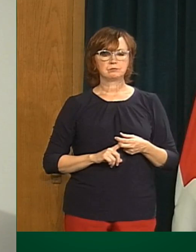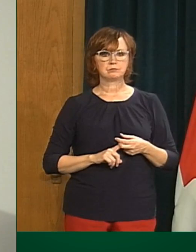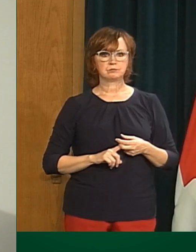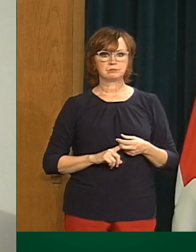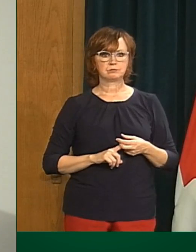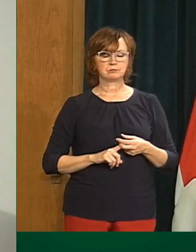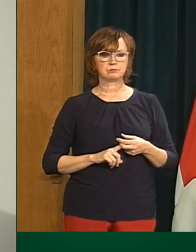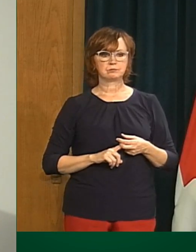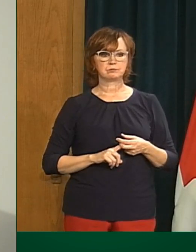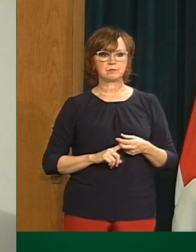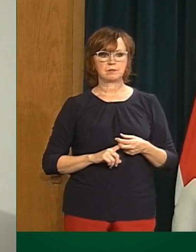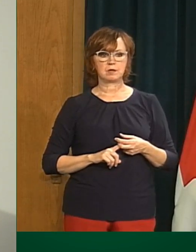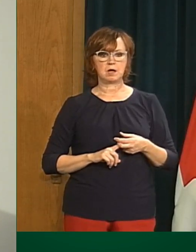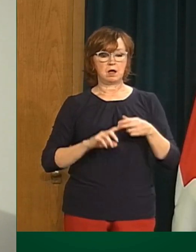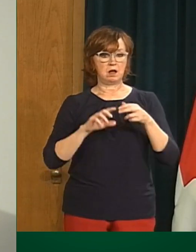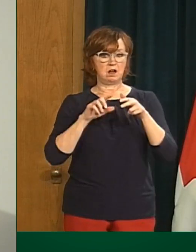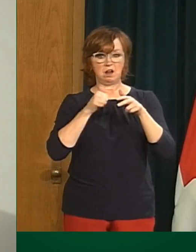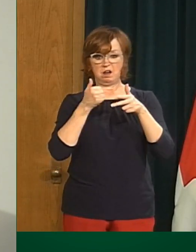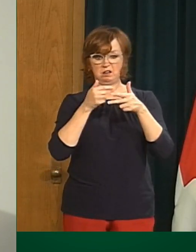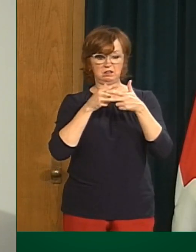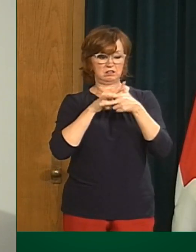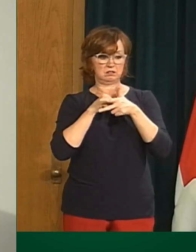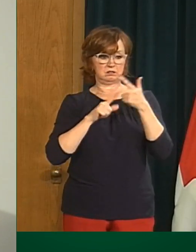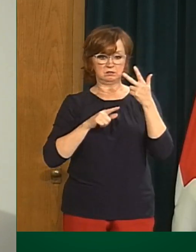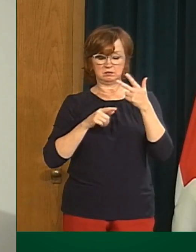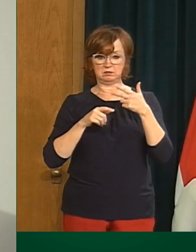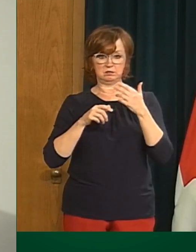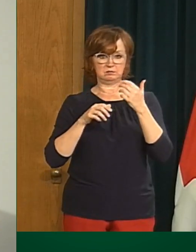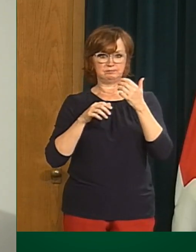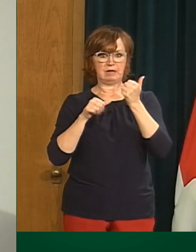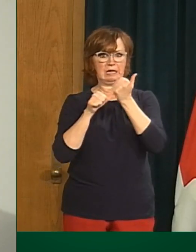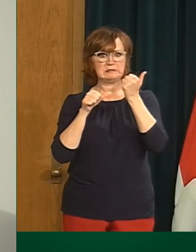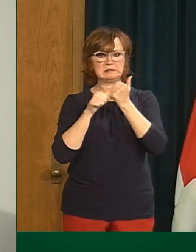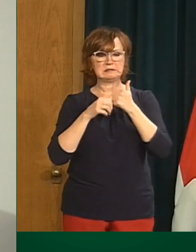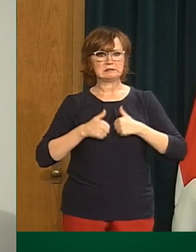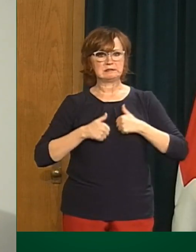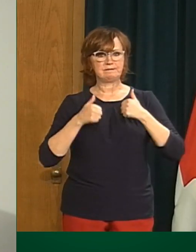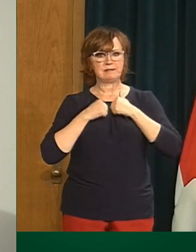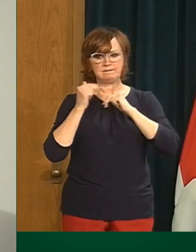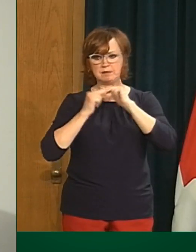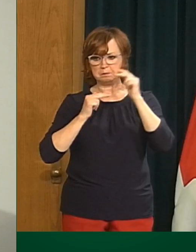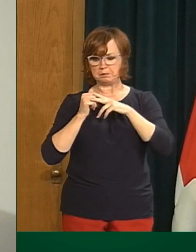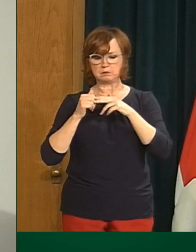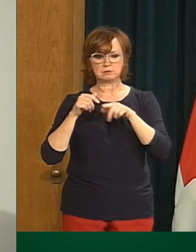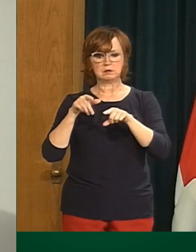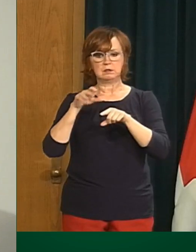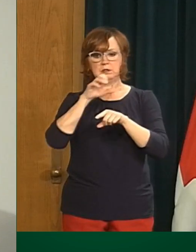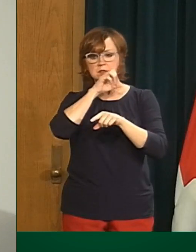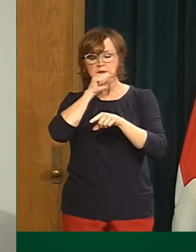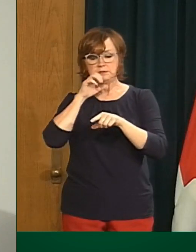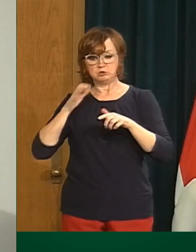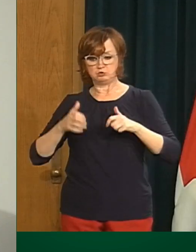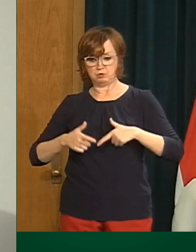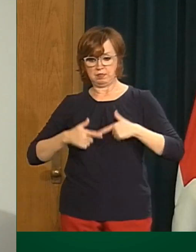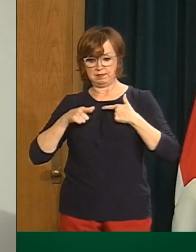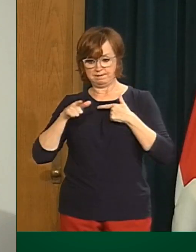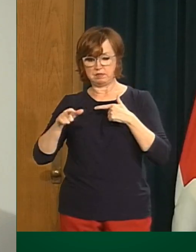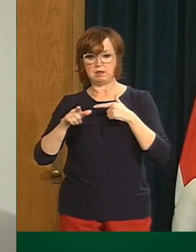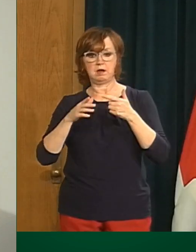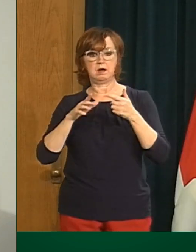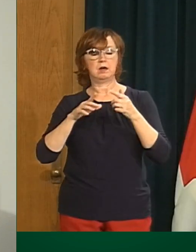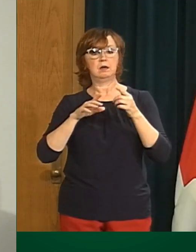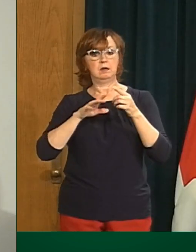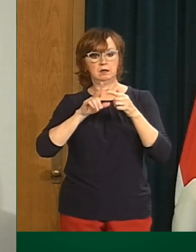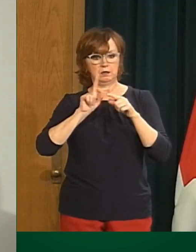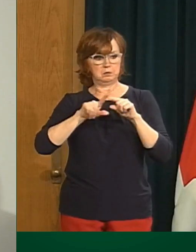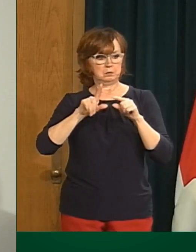same time, assisted living, other settings are encouraged to develop their own supply lines for PPE as it becomes available. And then